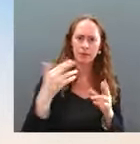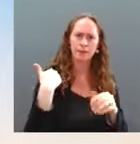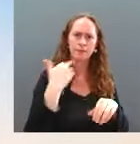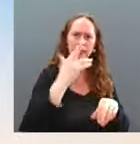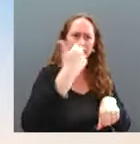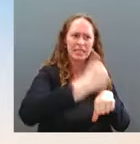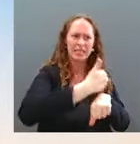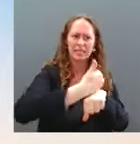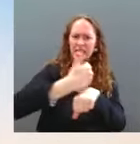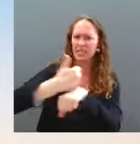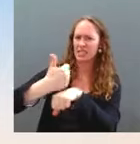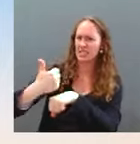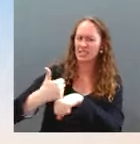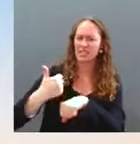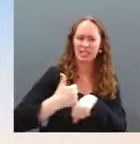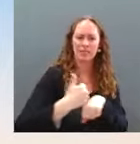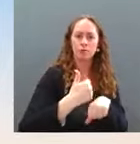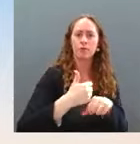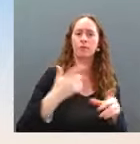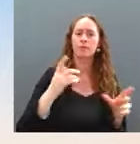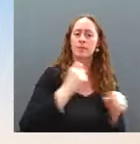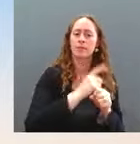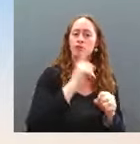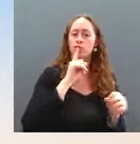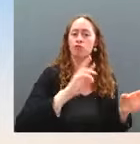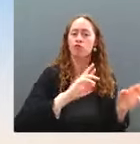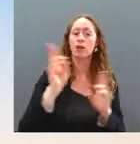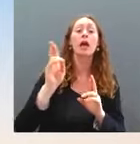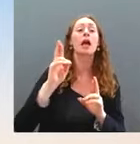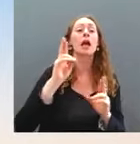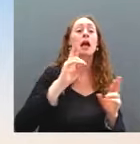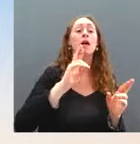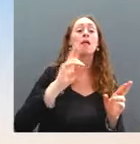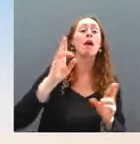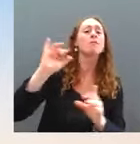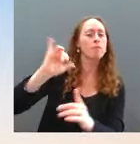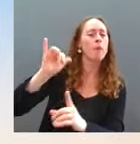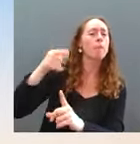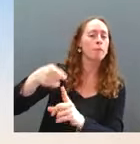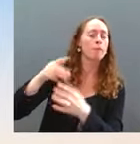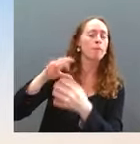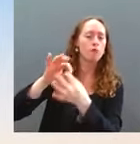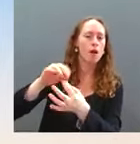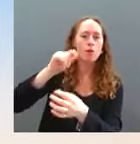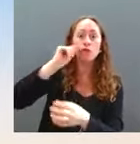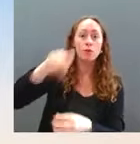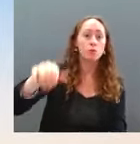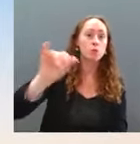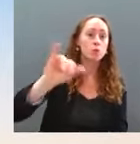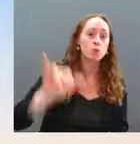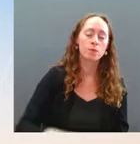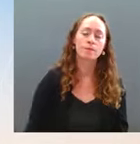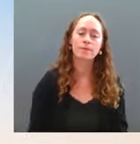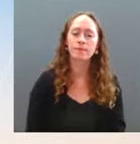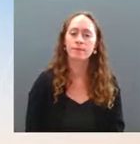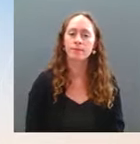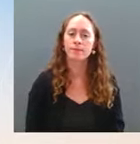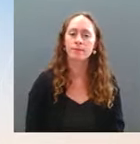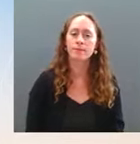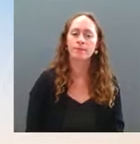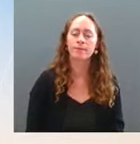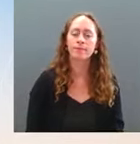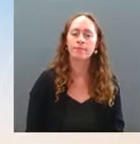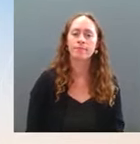for. Thank you, Jen. I have two questions. The first one is budget day in Ottawa today, and up